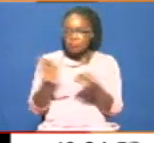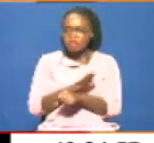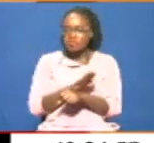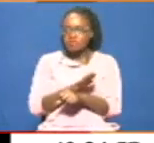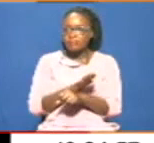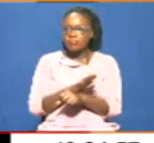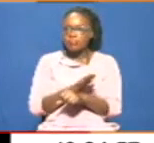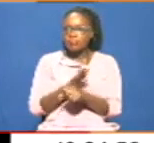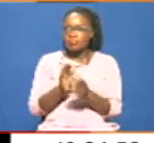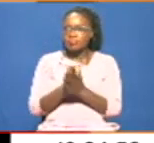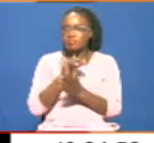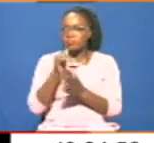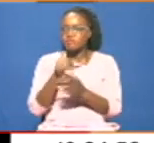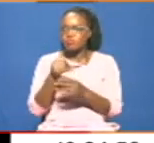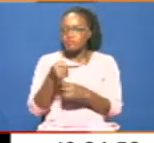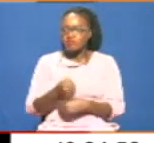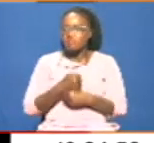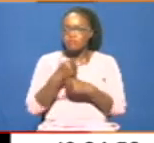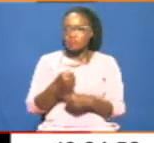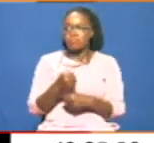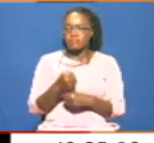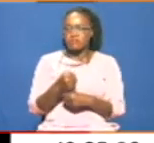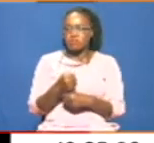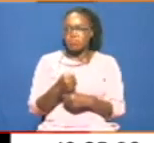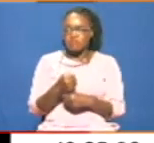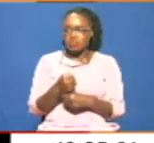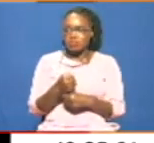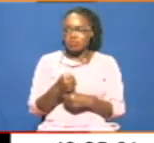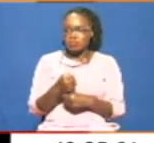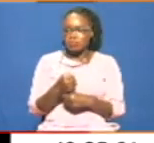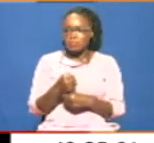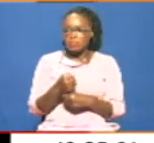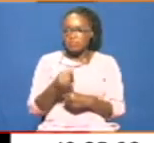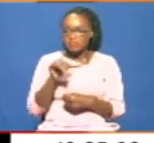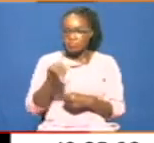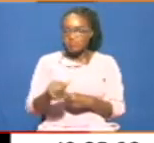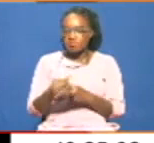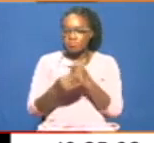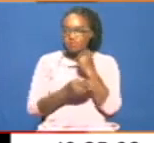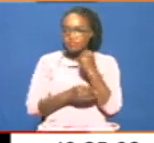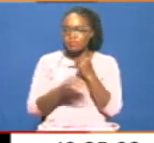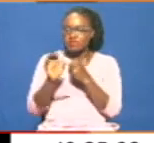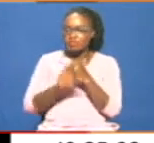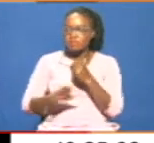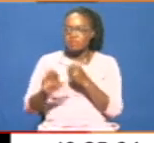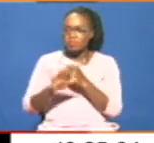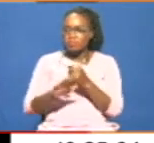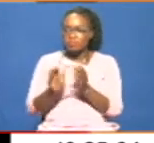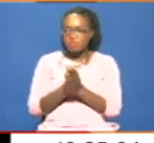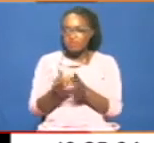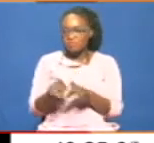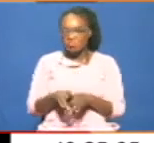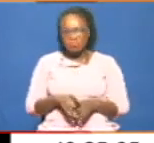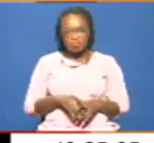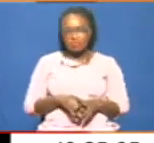fully confident that the environment is right, they will also take a break. Mm-hmm. You know, they will be jittery, they will be